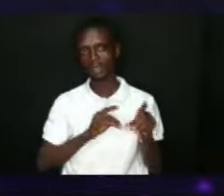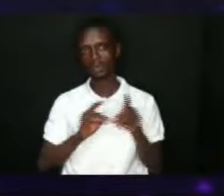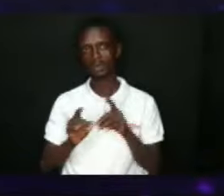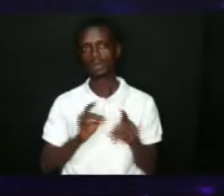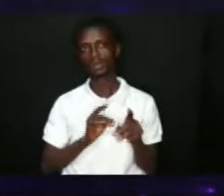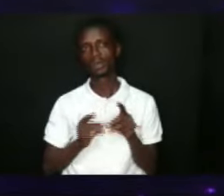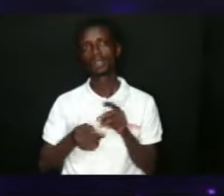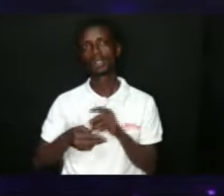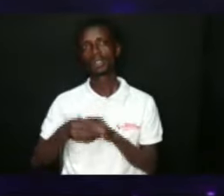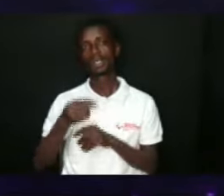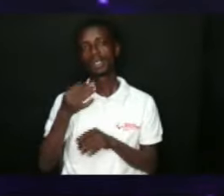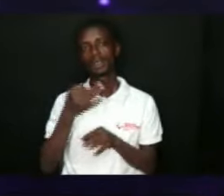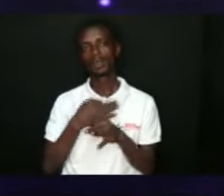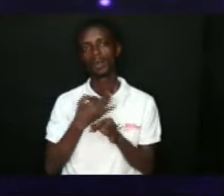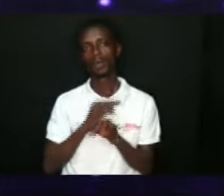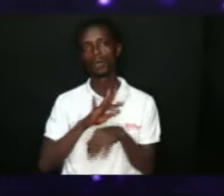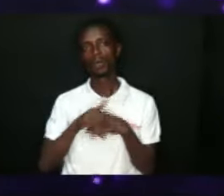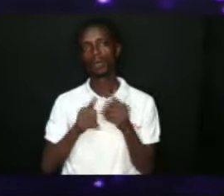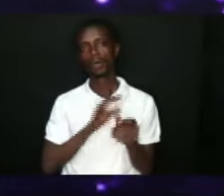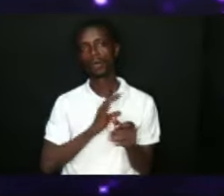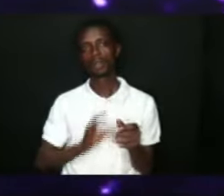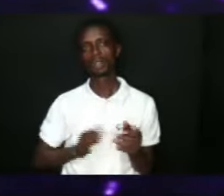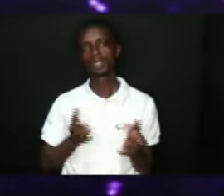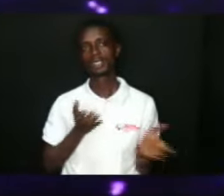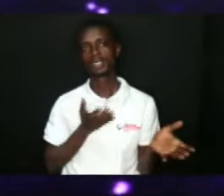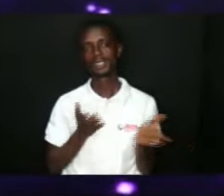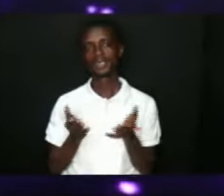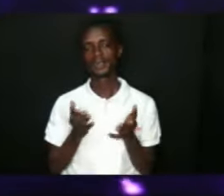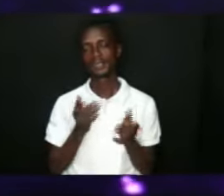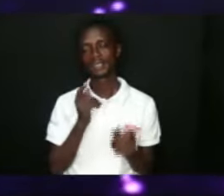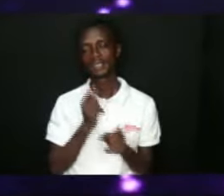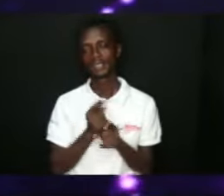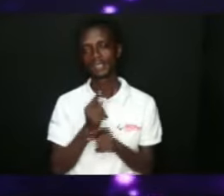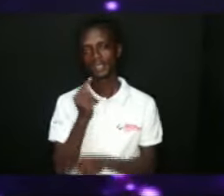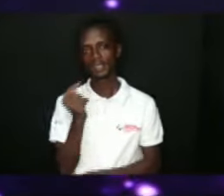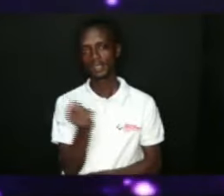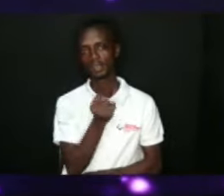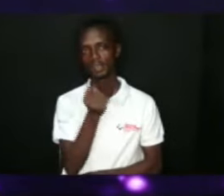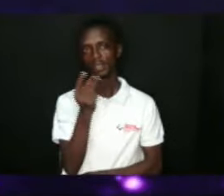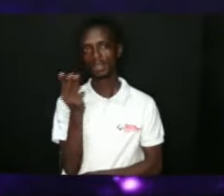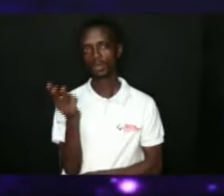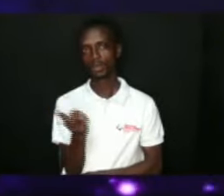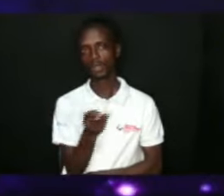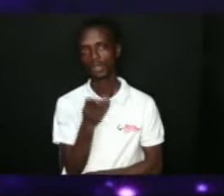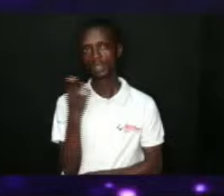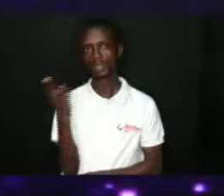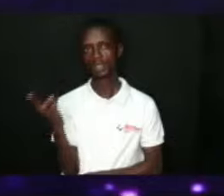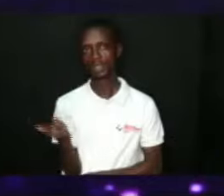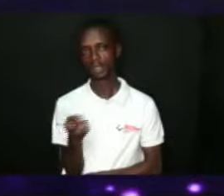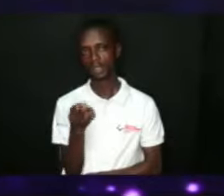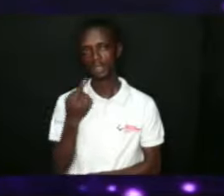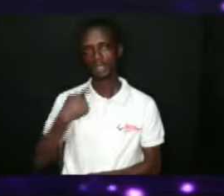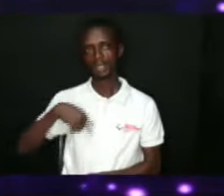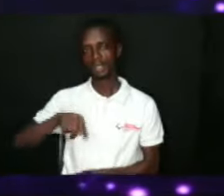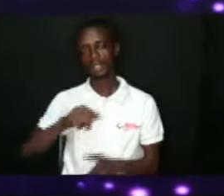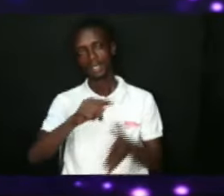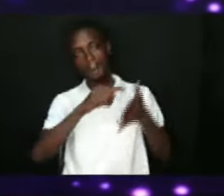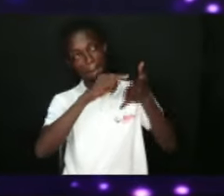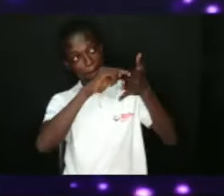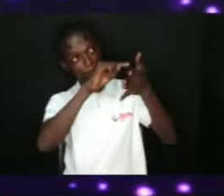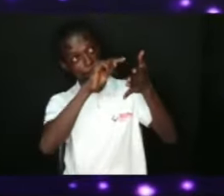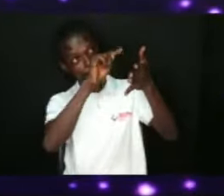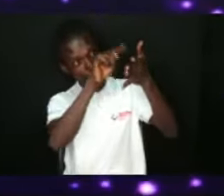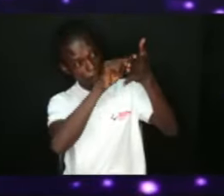highest form of Christian service. So it's Tuesday, Wednesday, Thursday. Let's book our calendars from